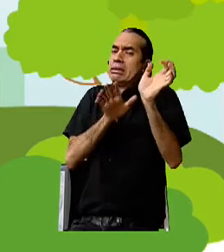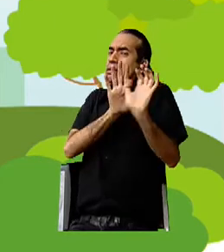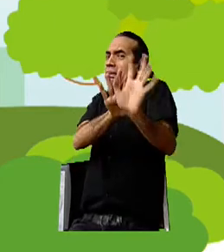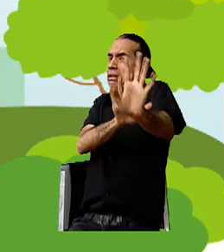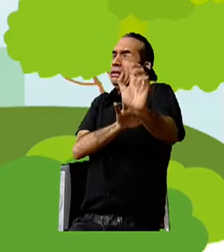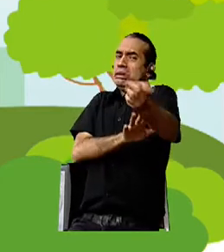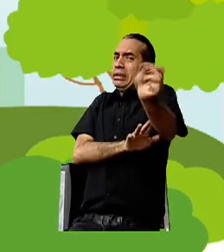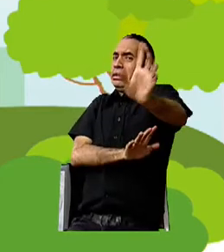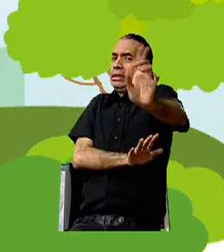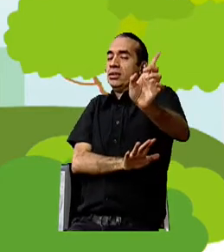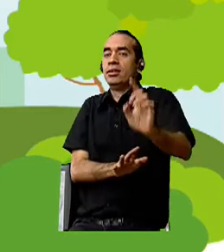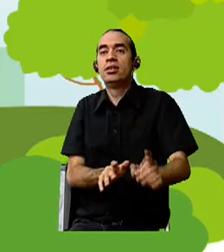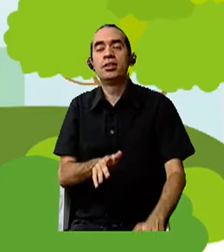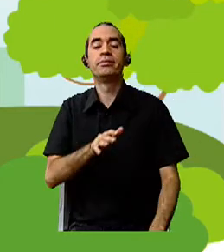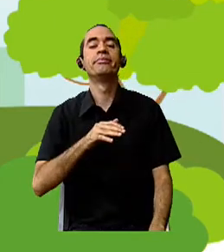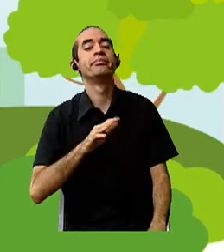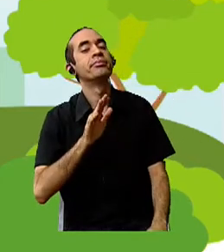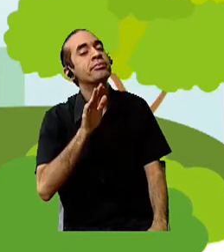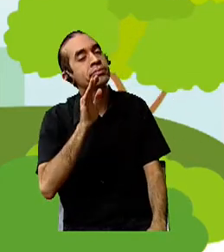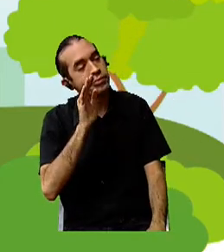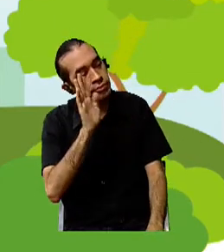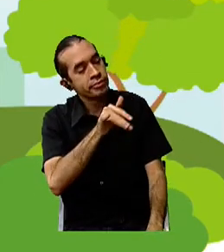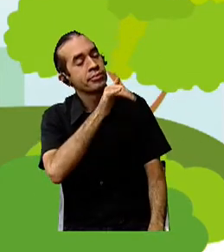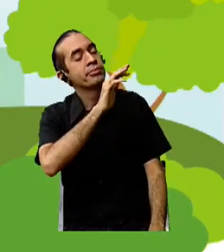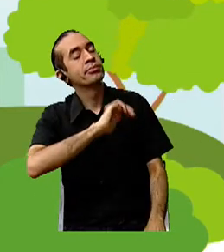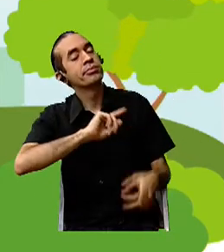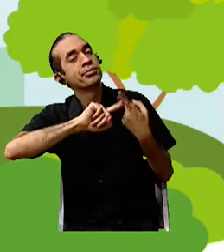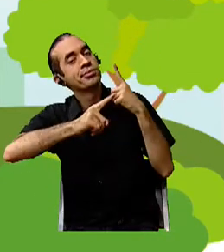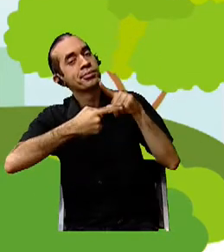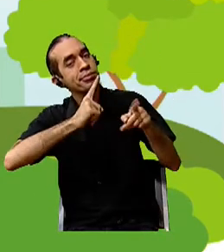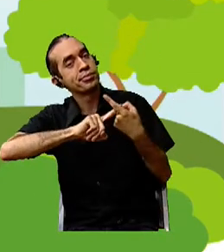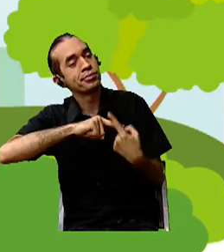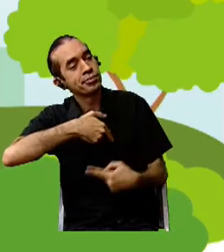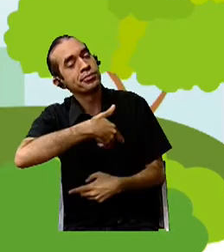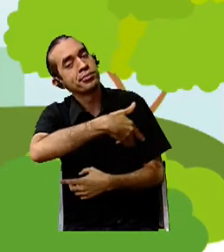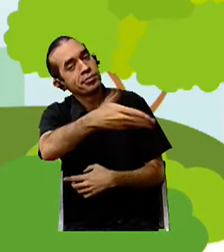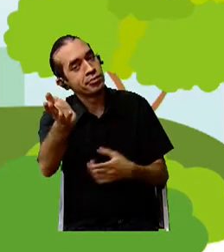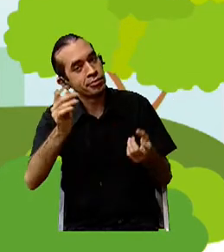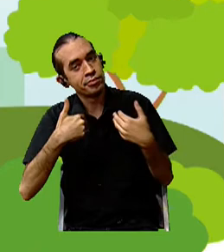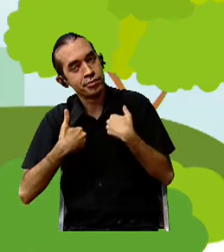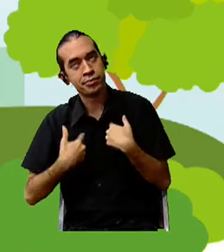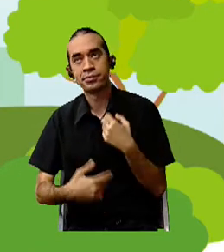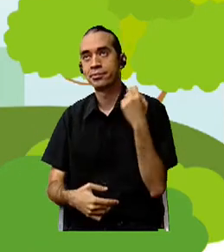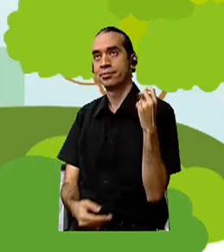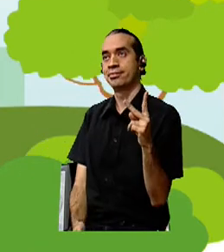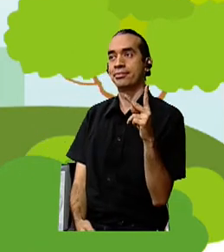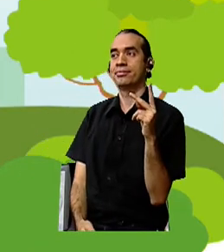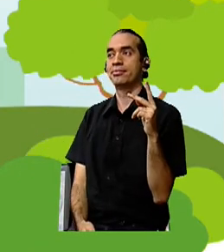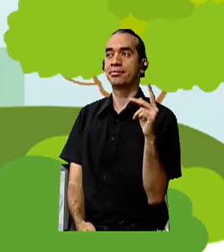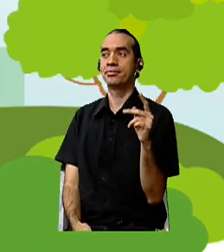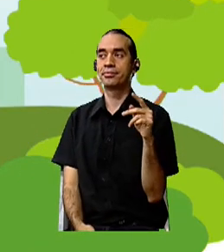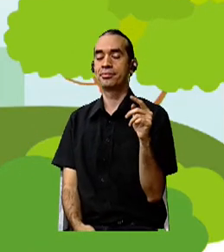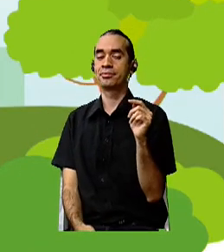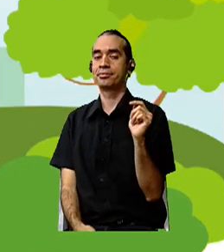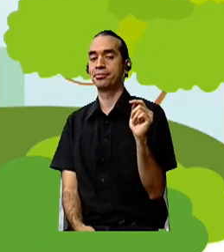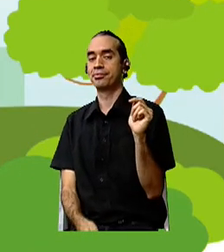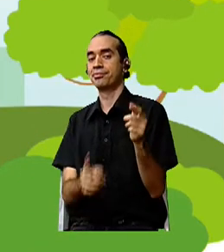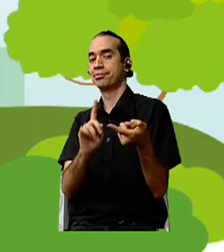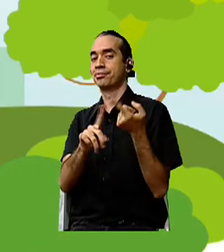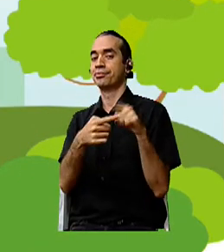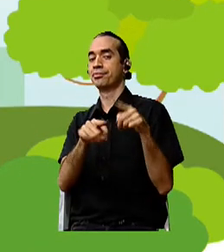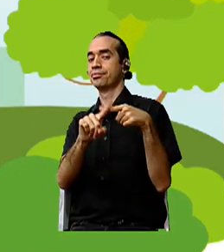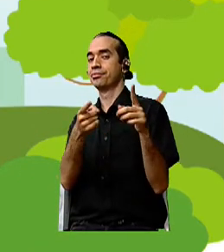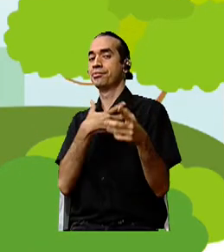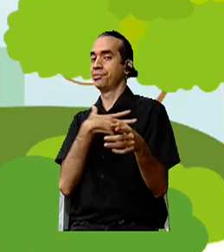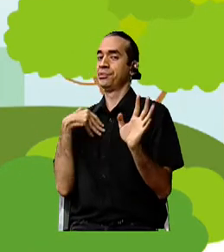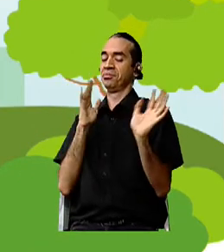that animal! Chuli, we have to be friends with all animals. Okay, I'm gonna be his friends, but I don't like